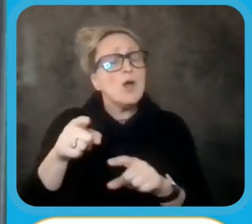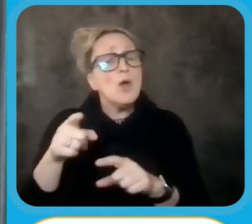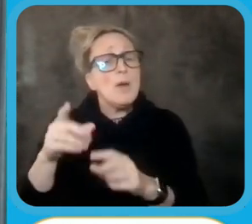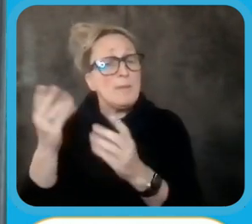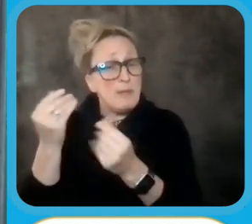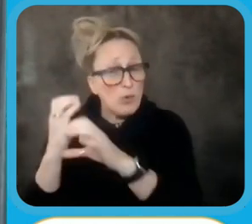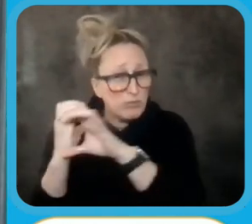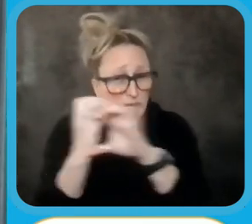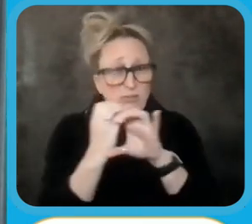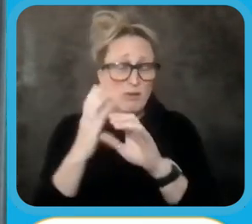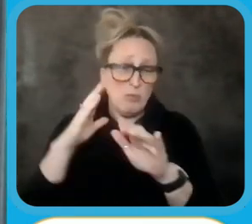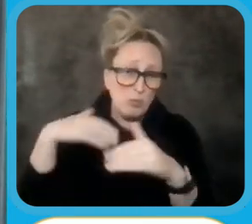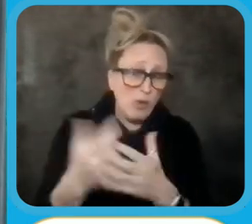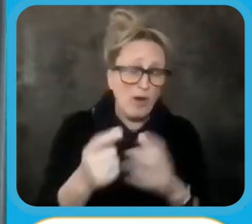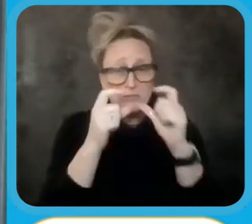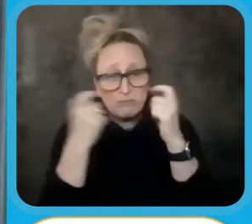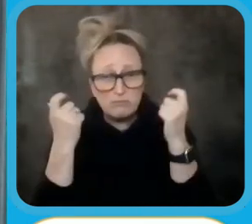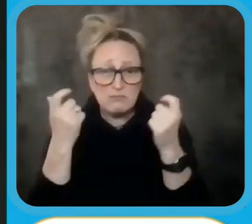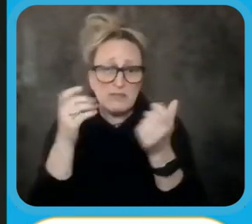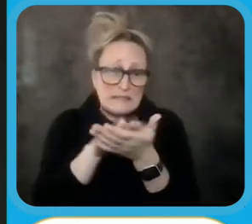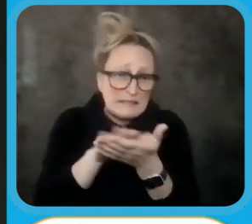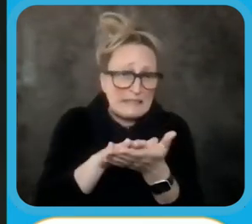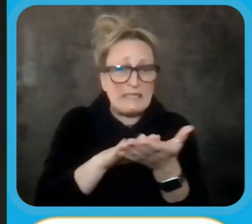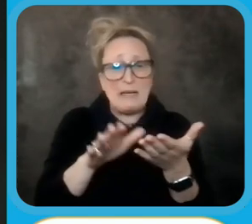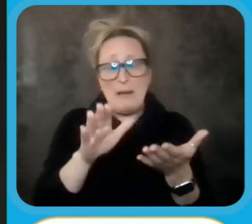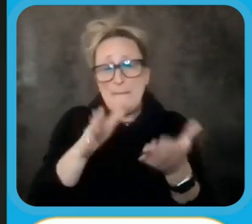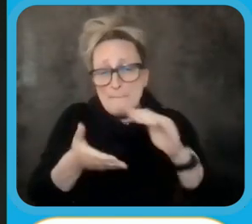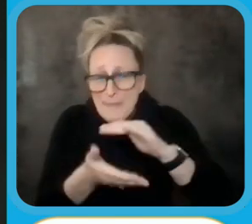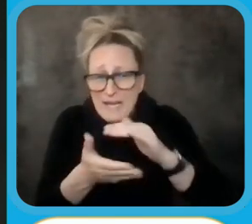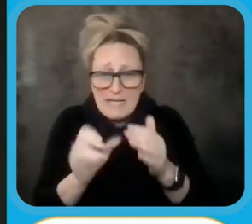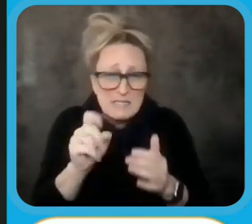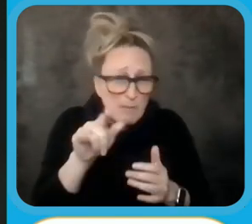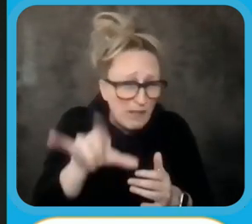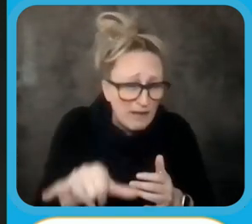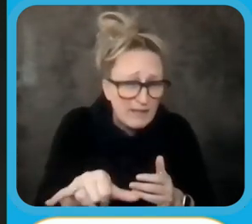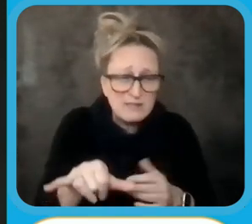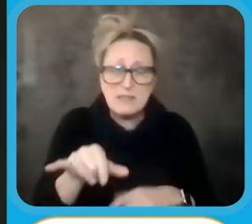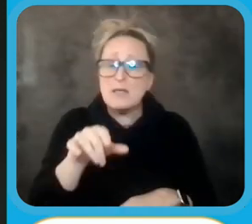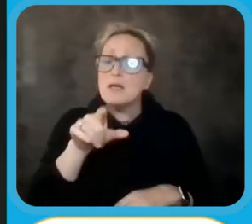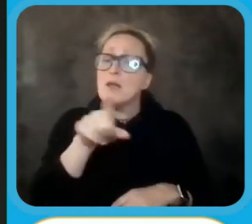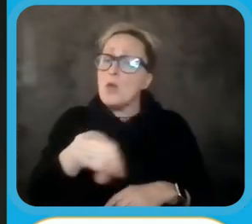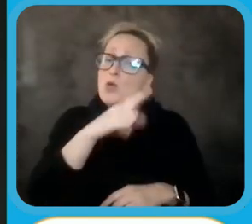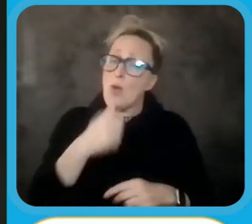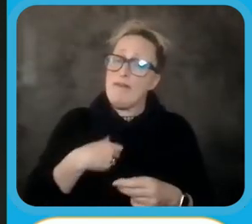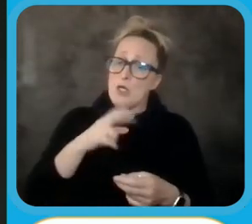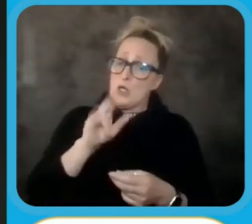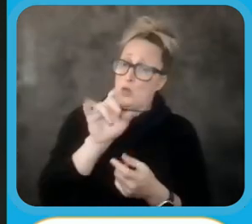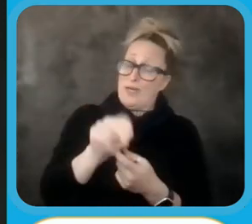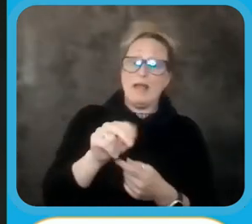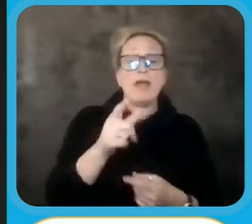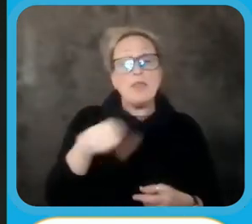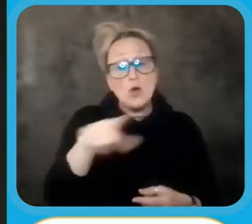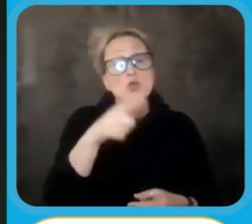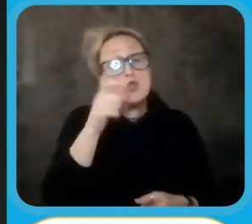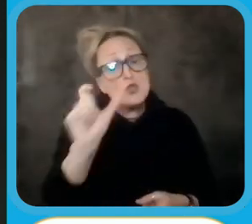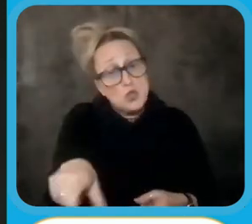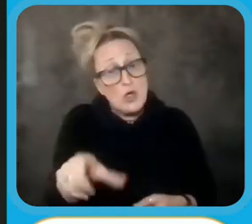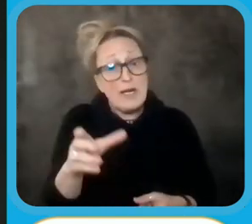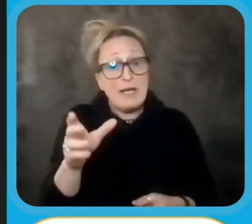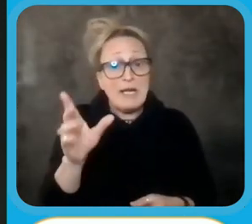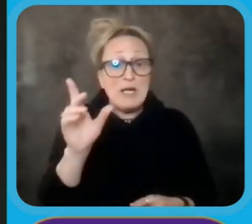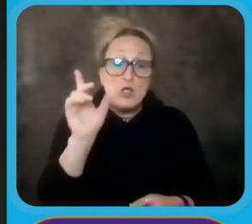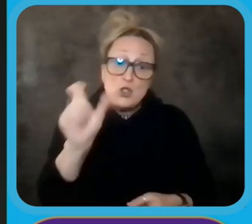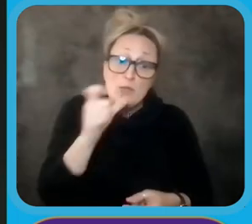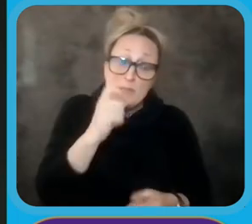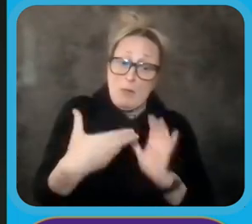face mask, and baking supplies. Those that are represented by a union and those that should and need to be represented by a